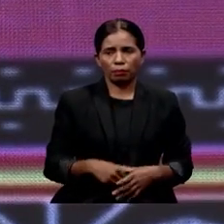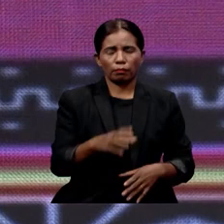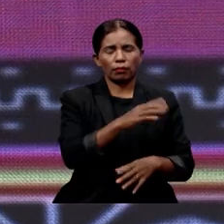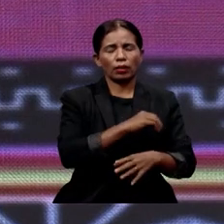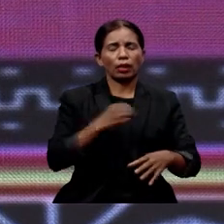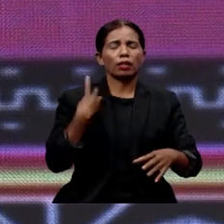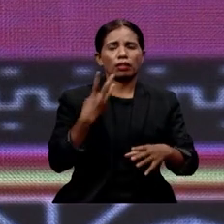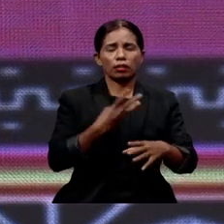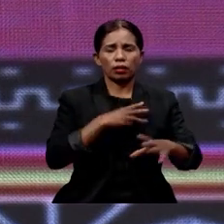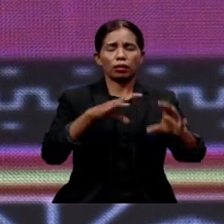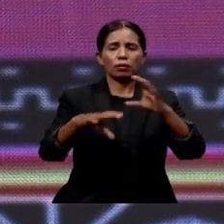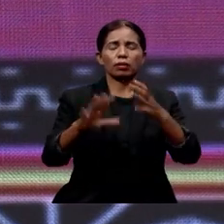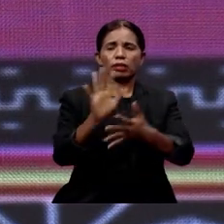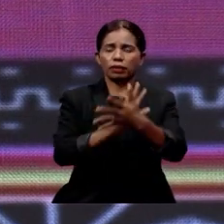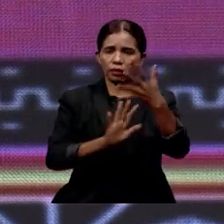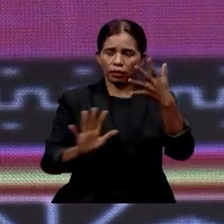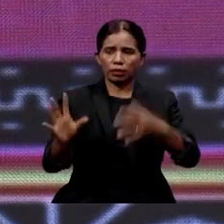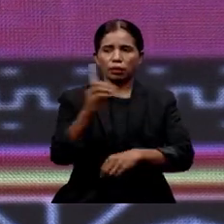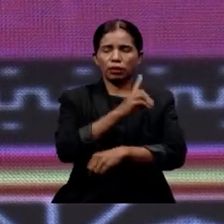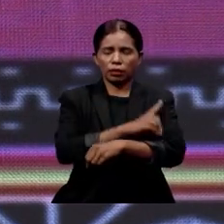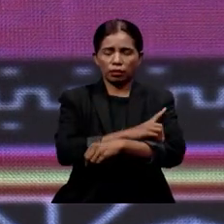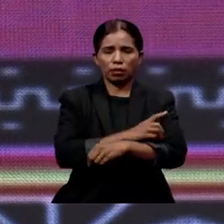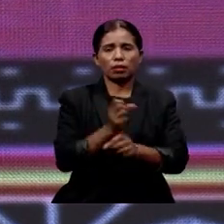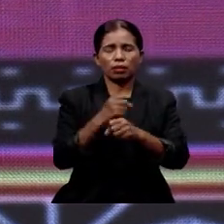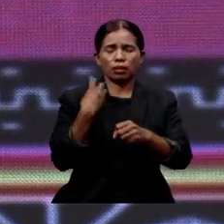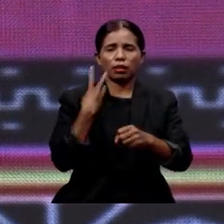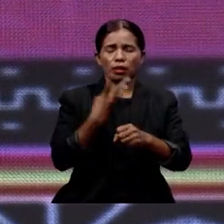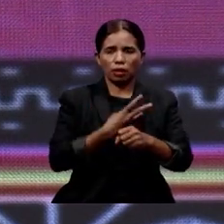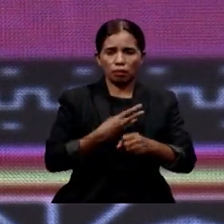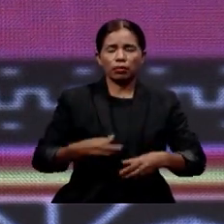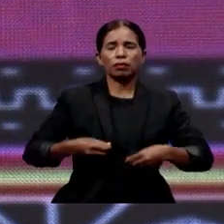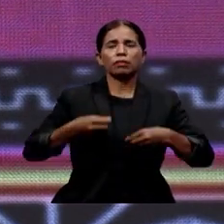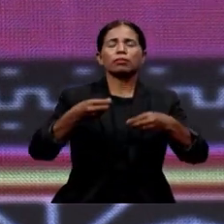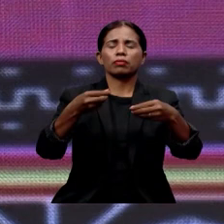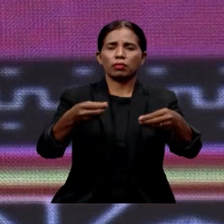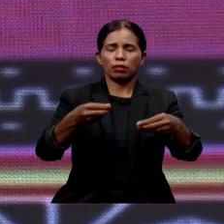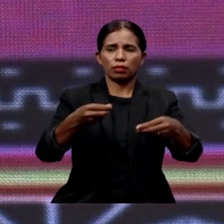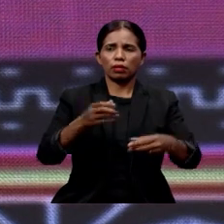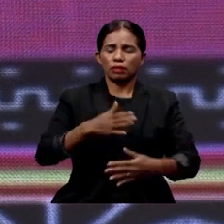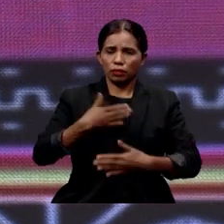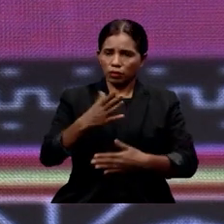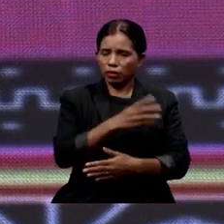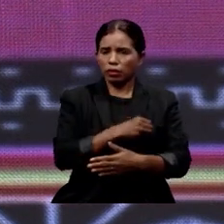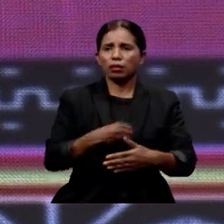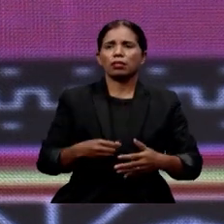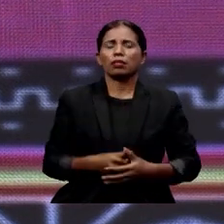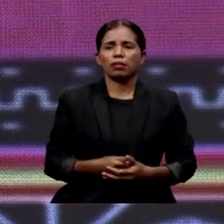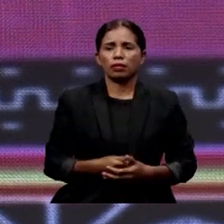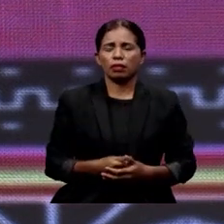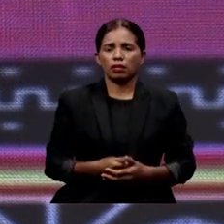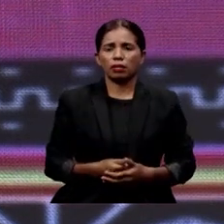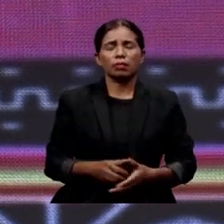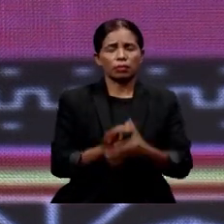Their commitment and investment coupled with greater digital capacity on the part